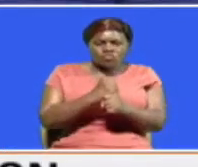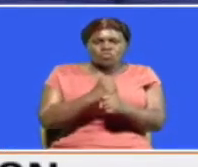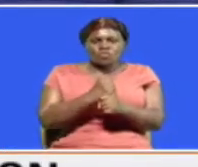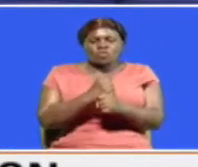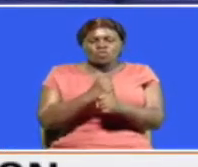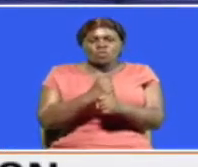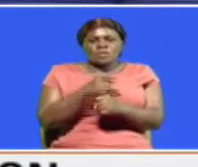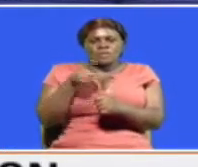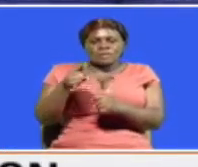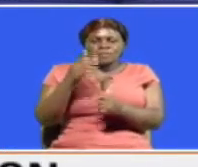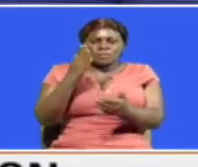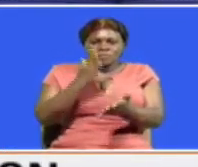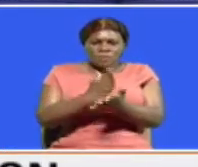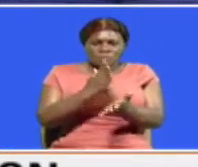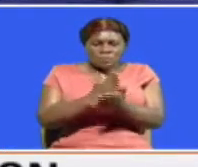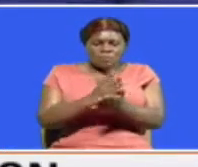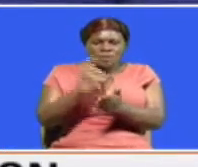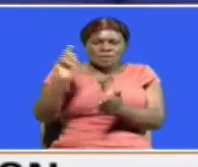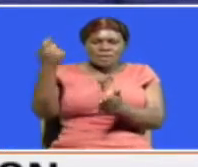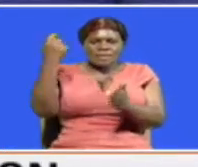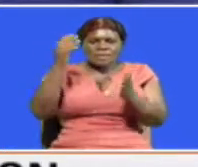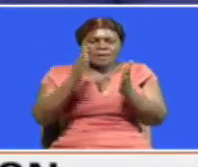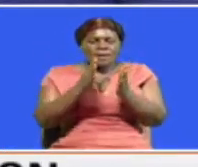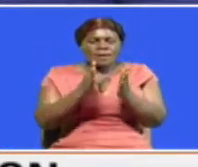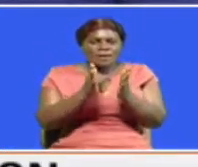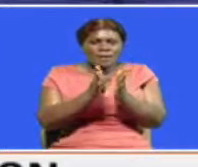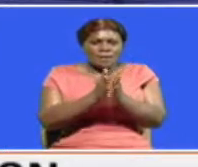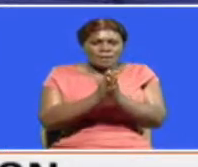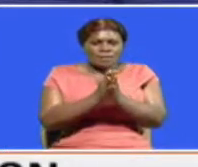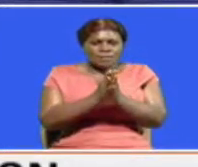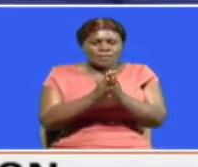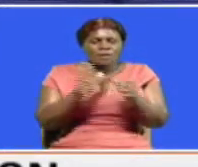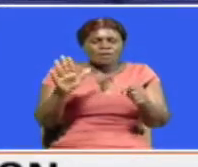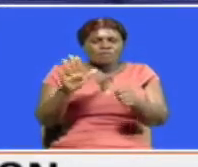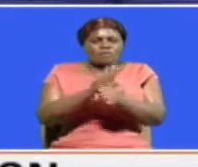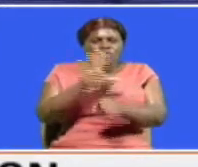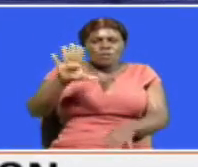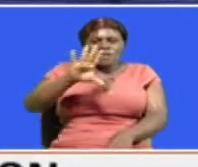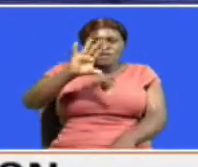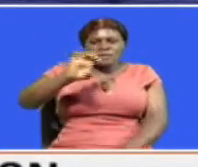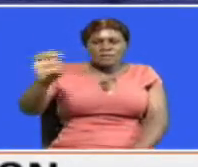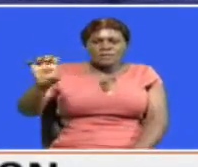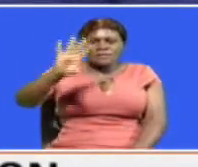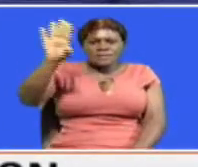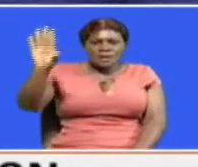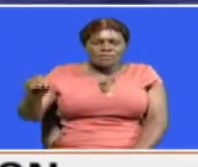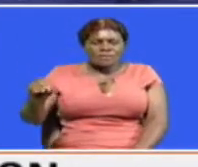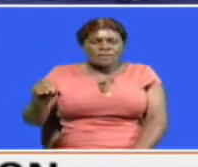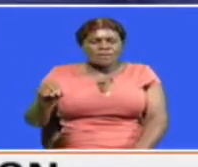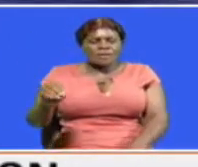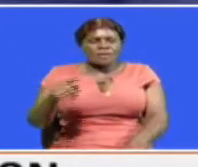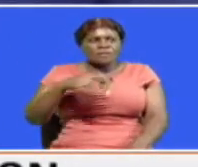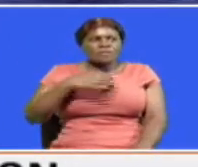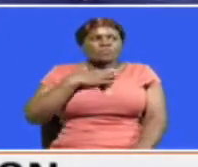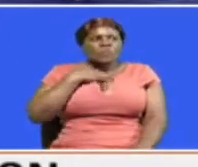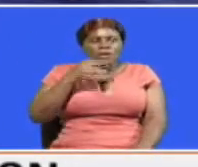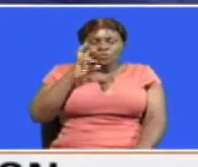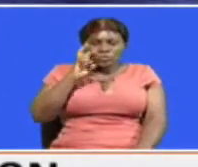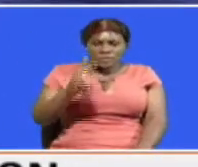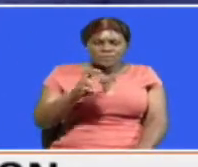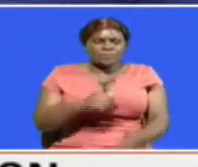are actually in Kenya and doing the whole of East Africa, and that's what we would like to